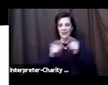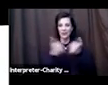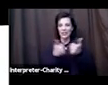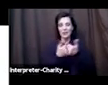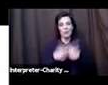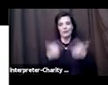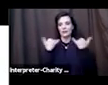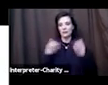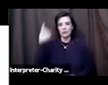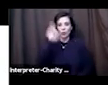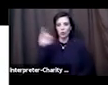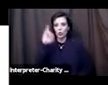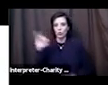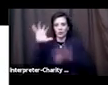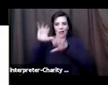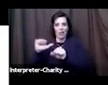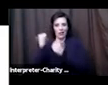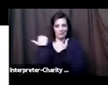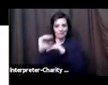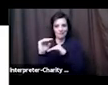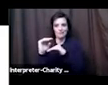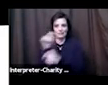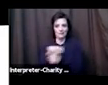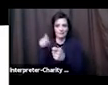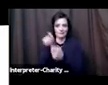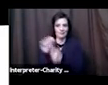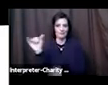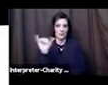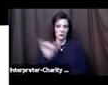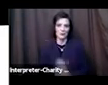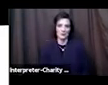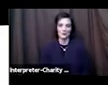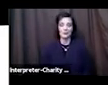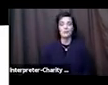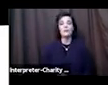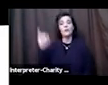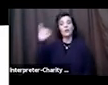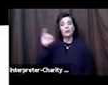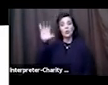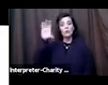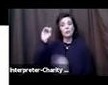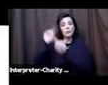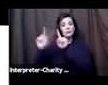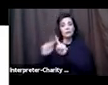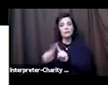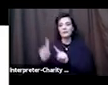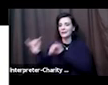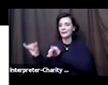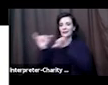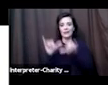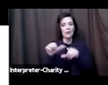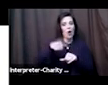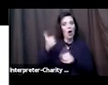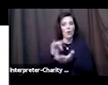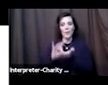insurance tends to kind of lock those guys down as well. So with insurance companies, just like with any other medical